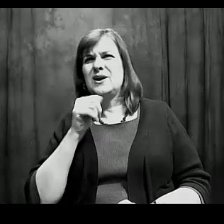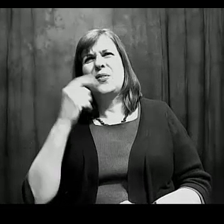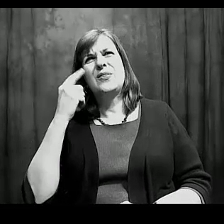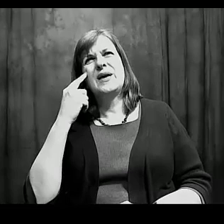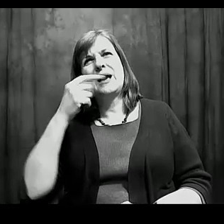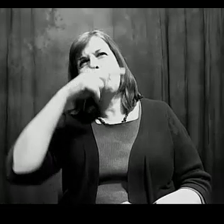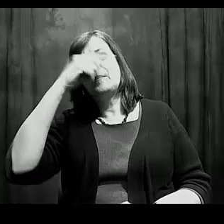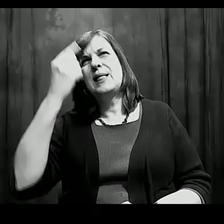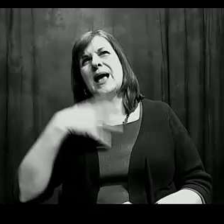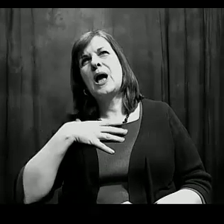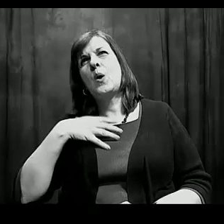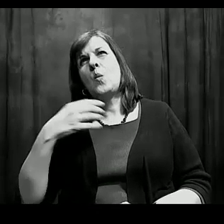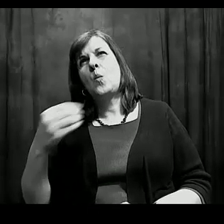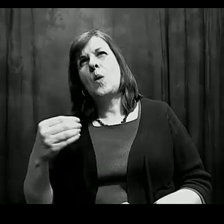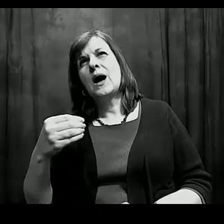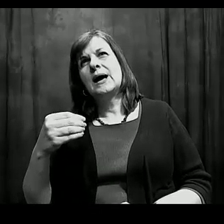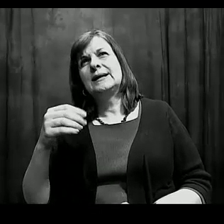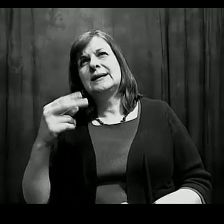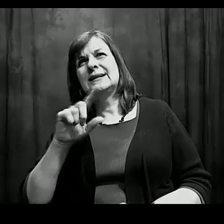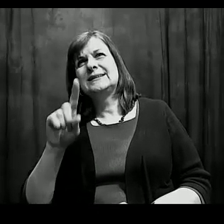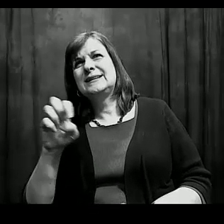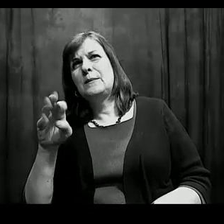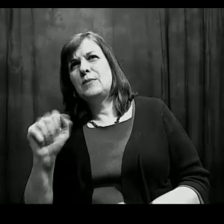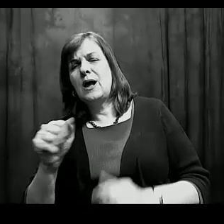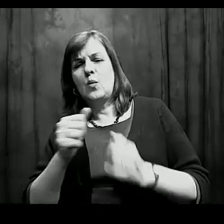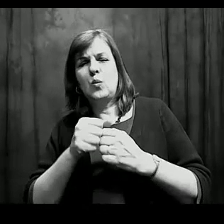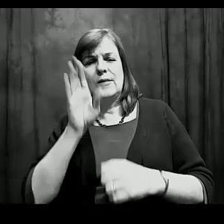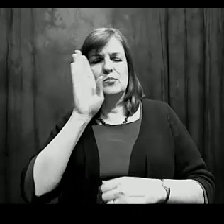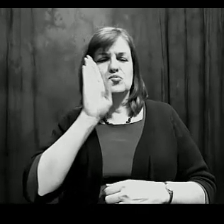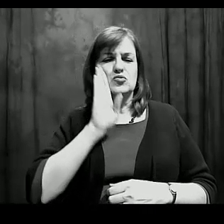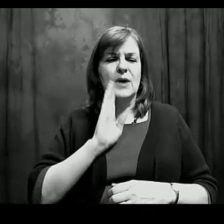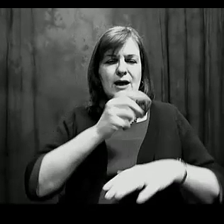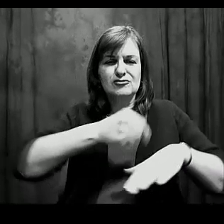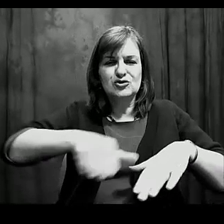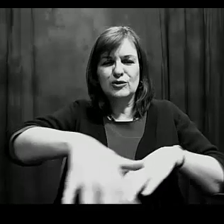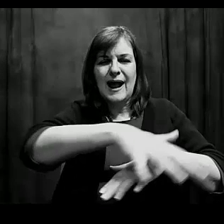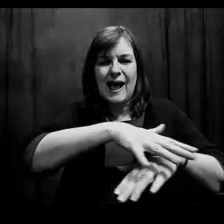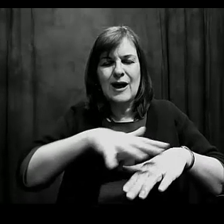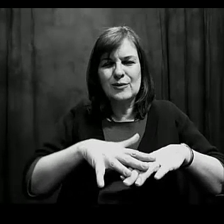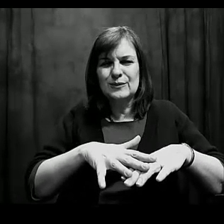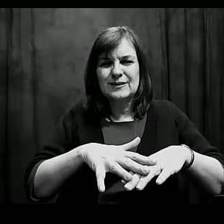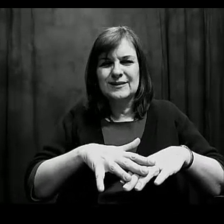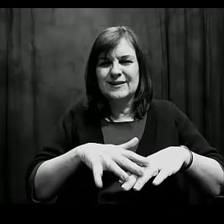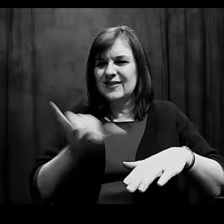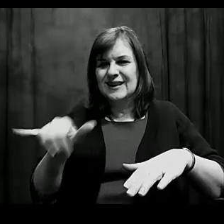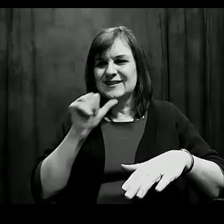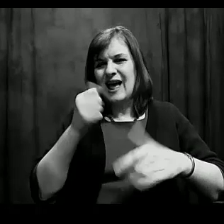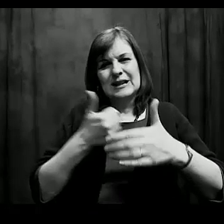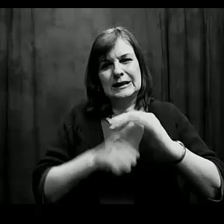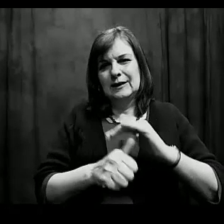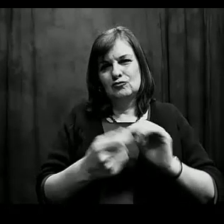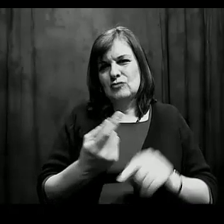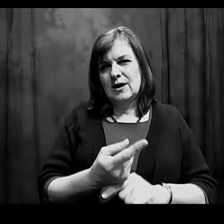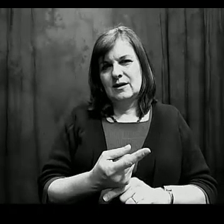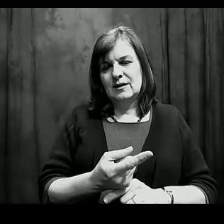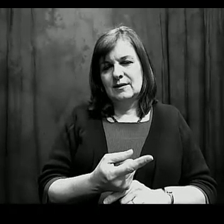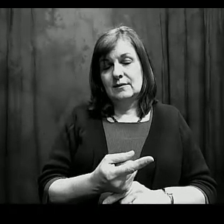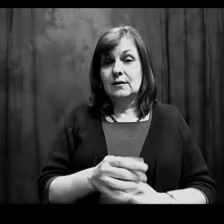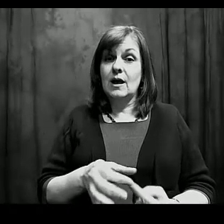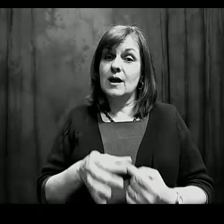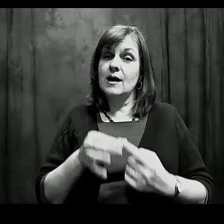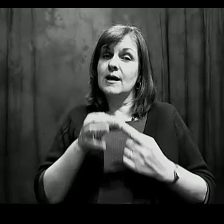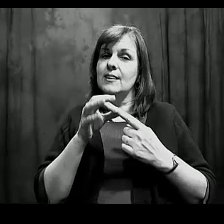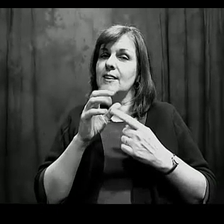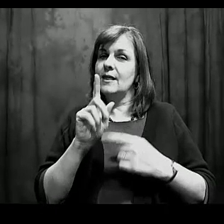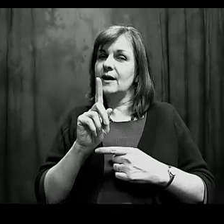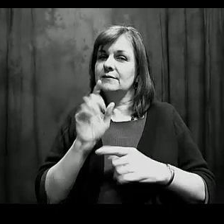I don't know that a black and white zebra in a brown savanna is really all that camouflaged, right?